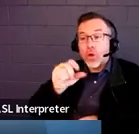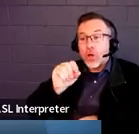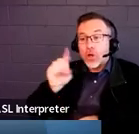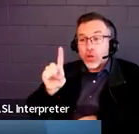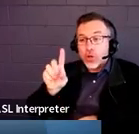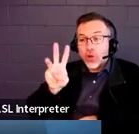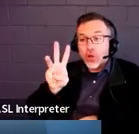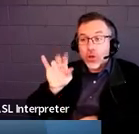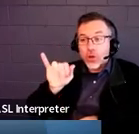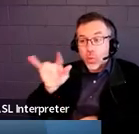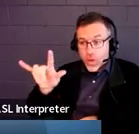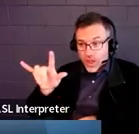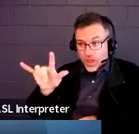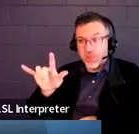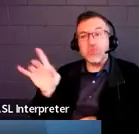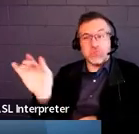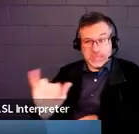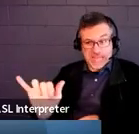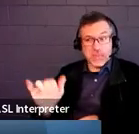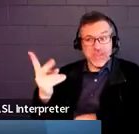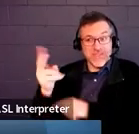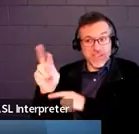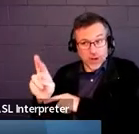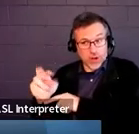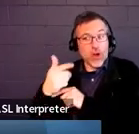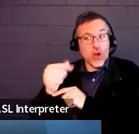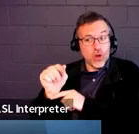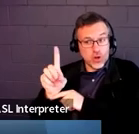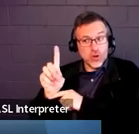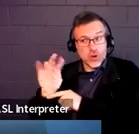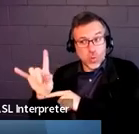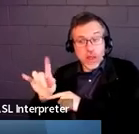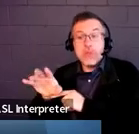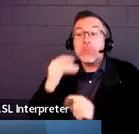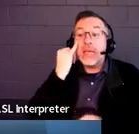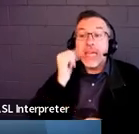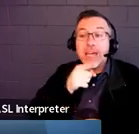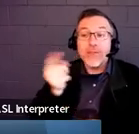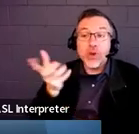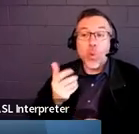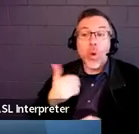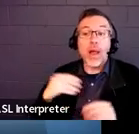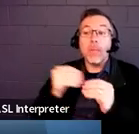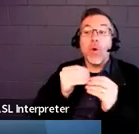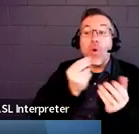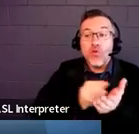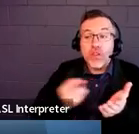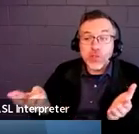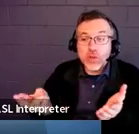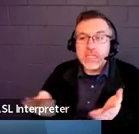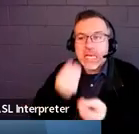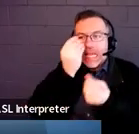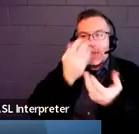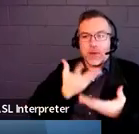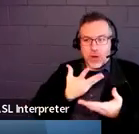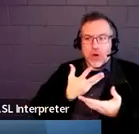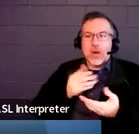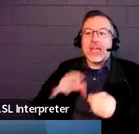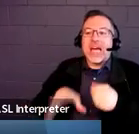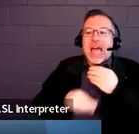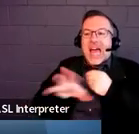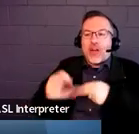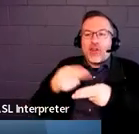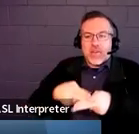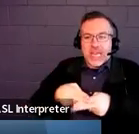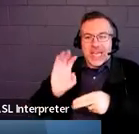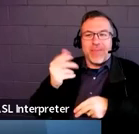of these resources, just put your name in the chat and I'll collect it and I'll send all these resources to you as well. I have a